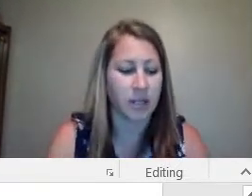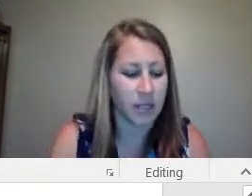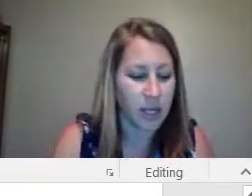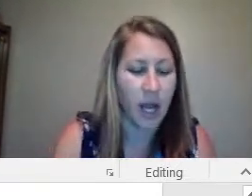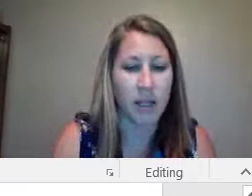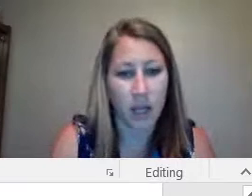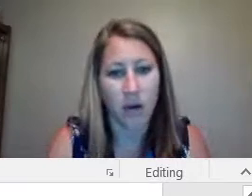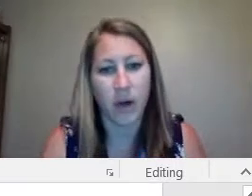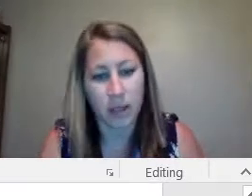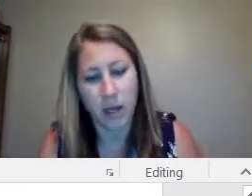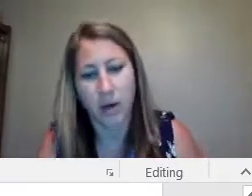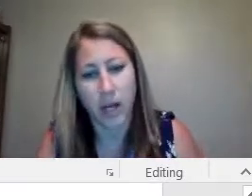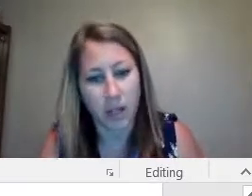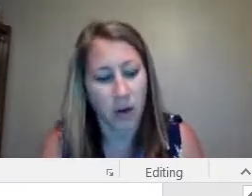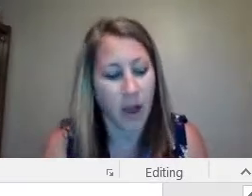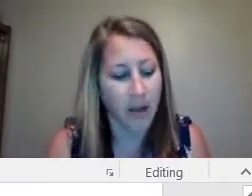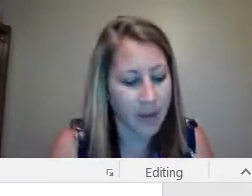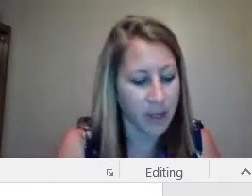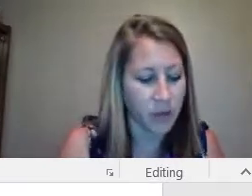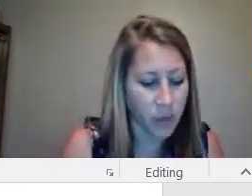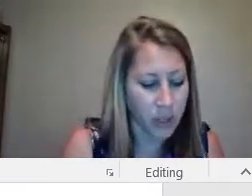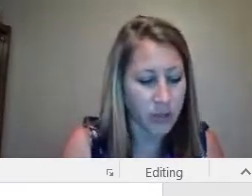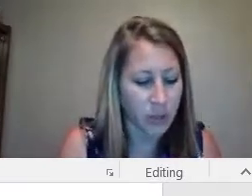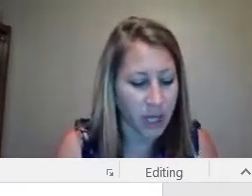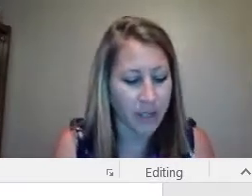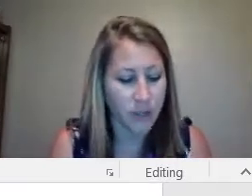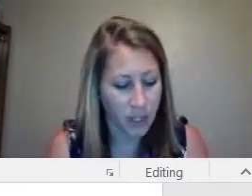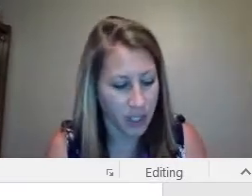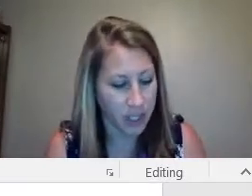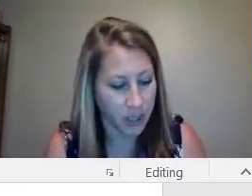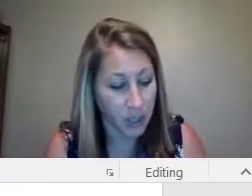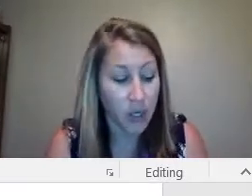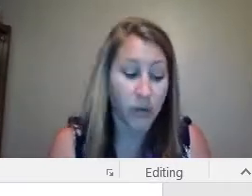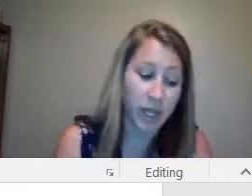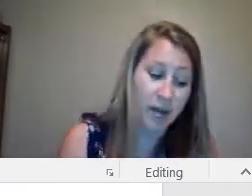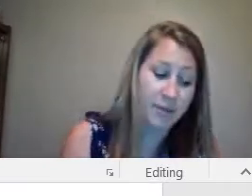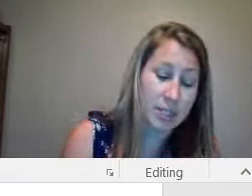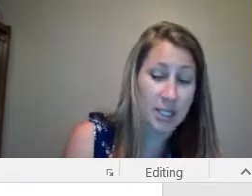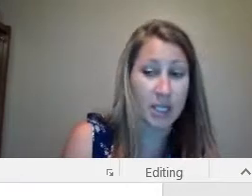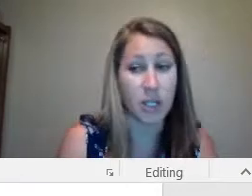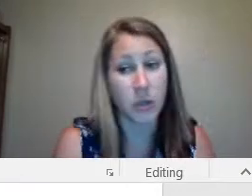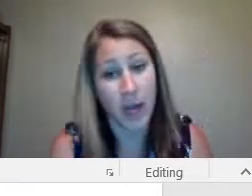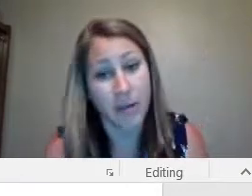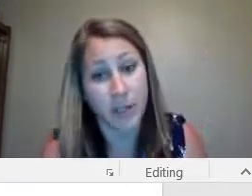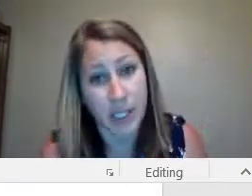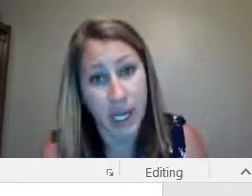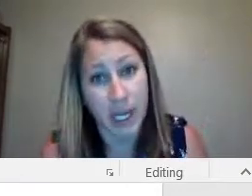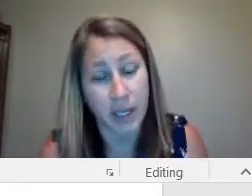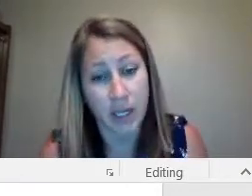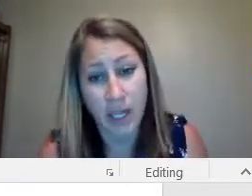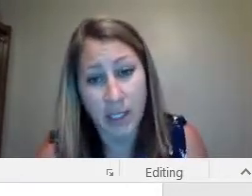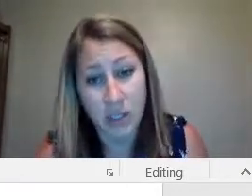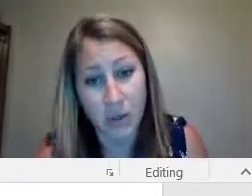Evan. Hello, hello, hello, Evan. We're so glad you're here. We love to see you every